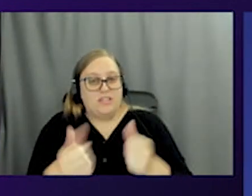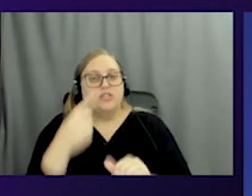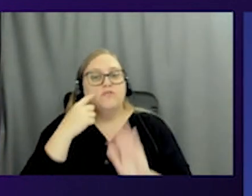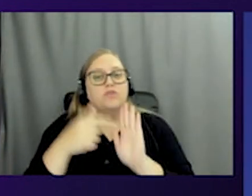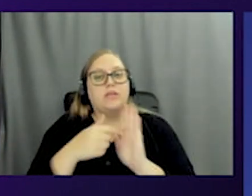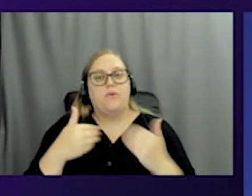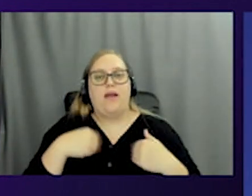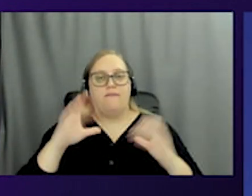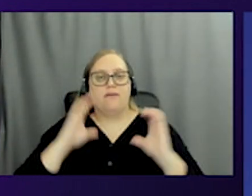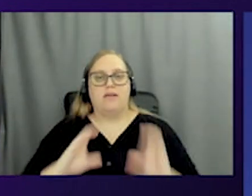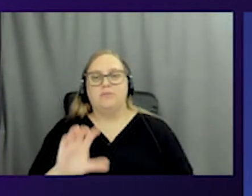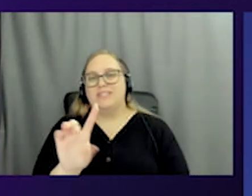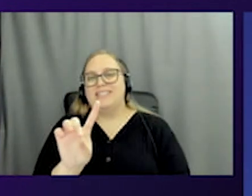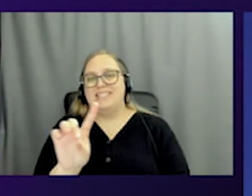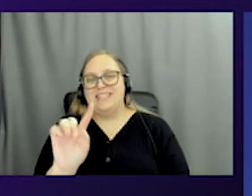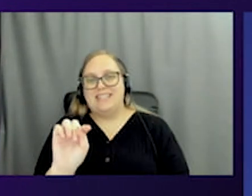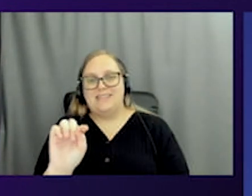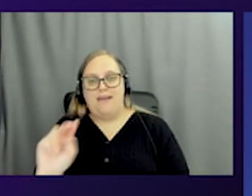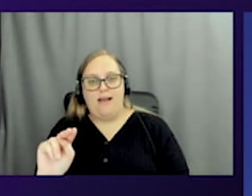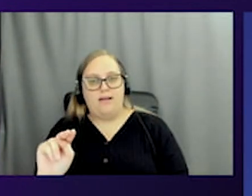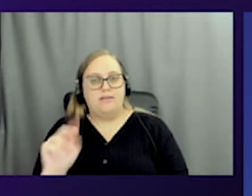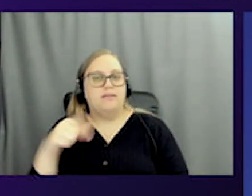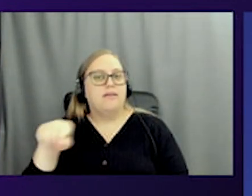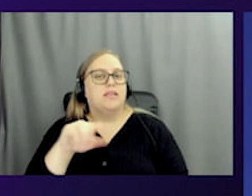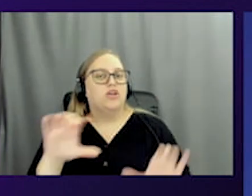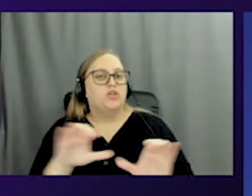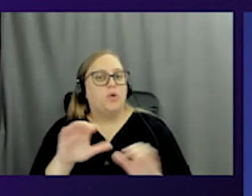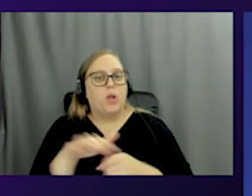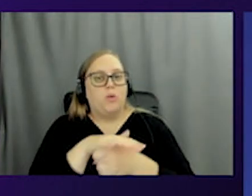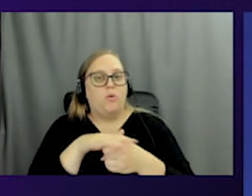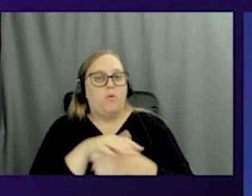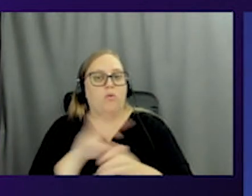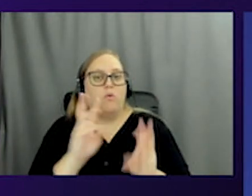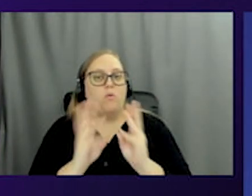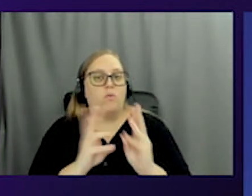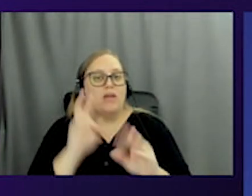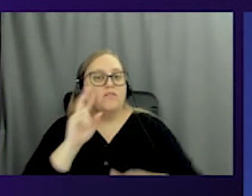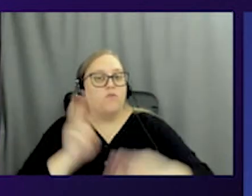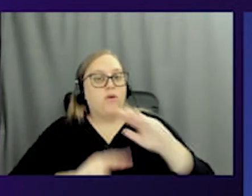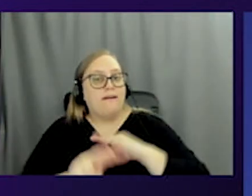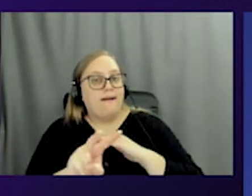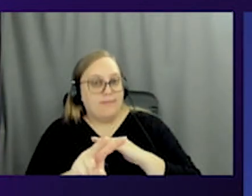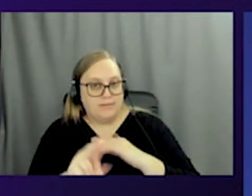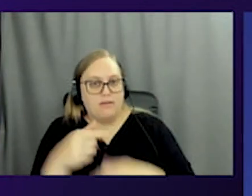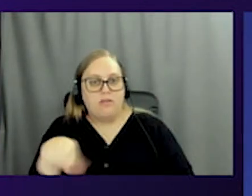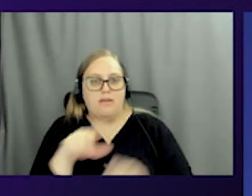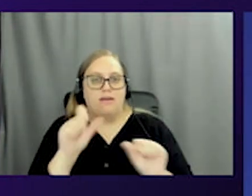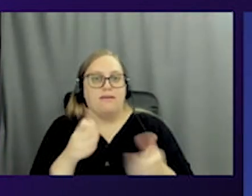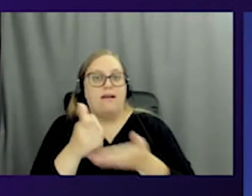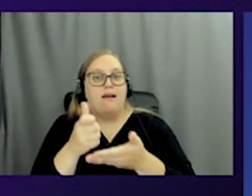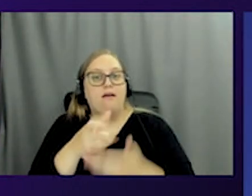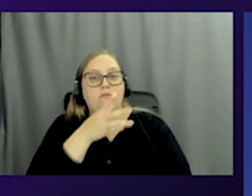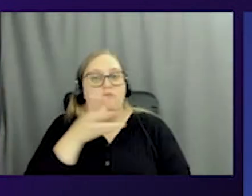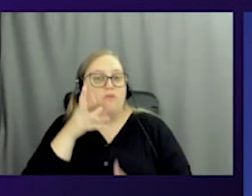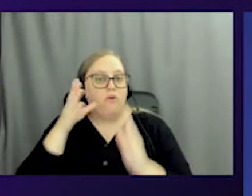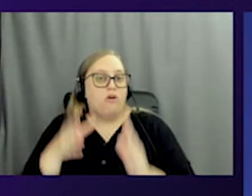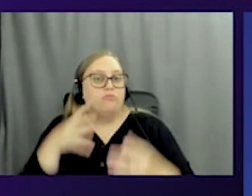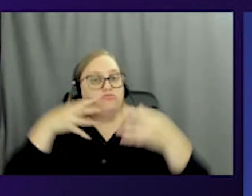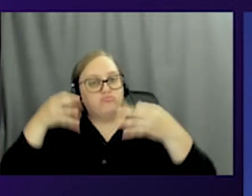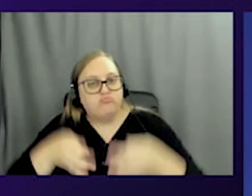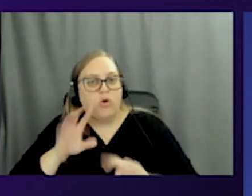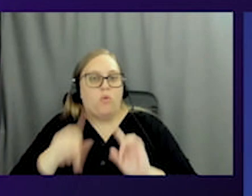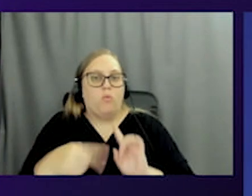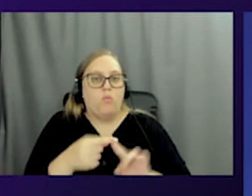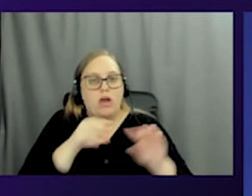customers like DTN who are doing localized weather forecasting so that they can help farmers make decisions about when to